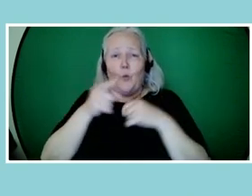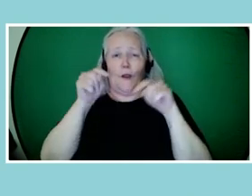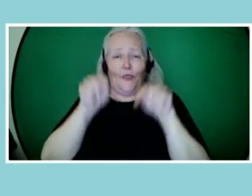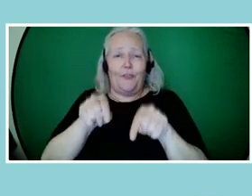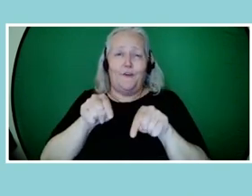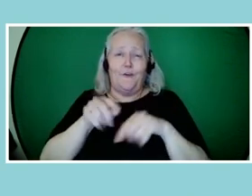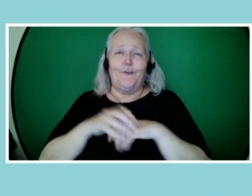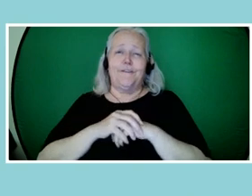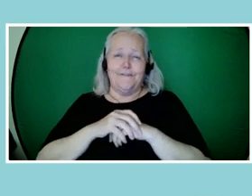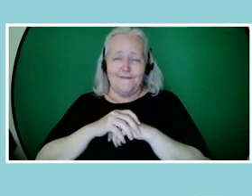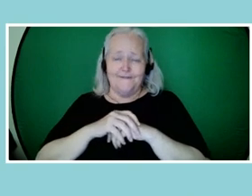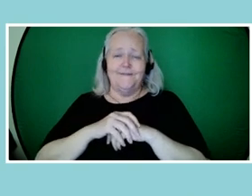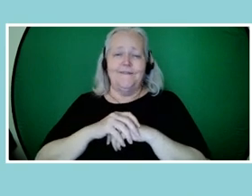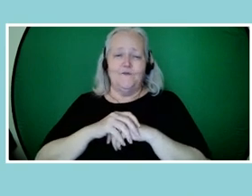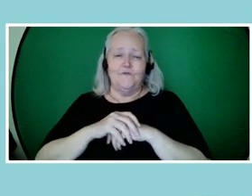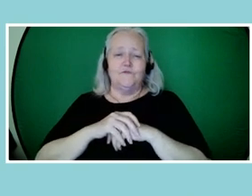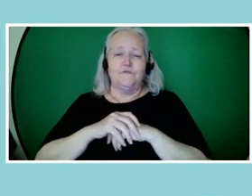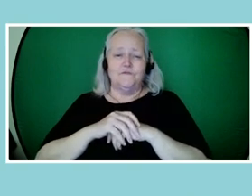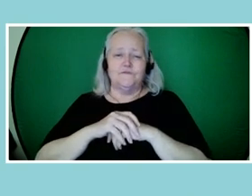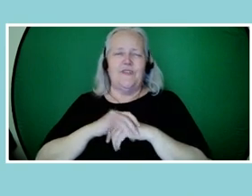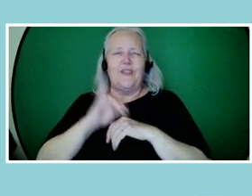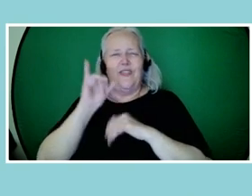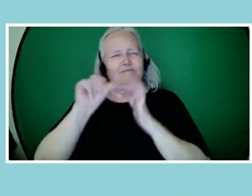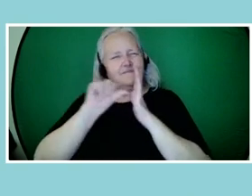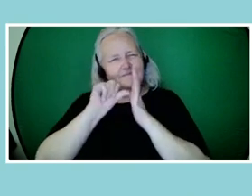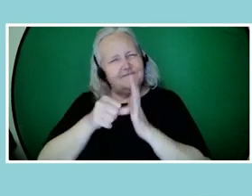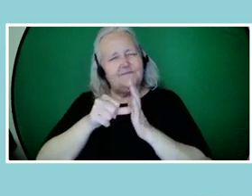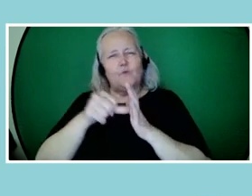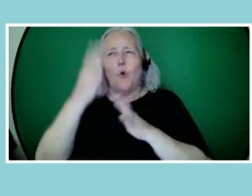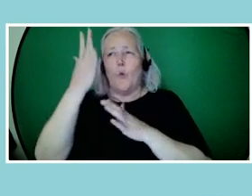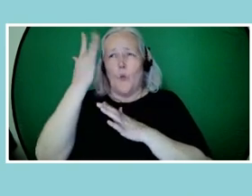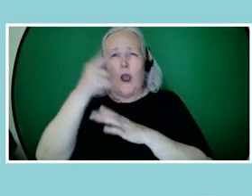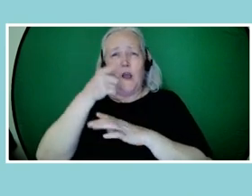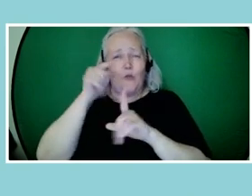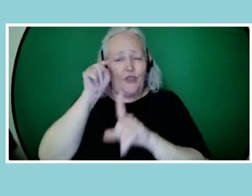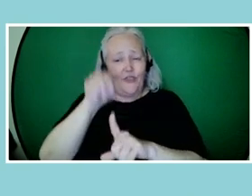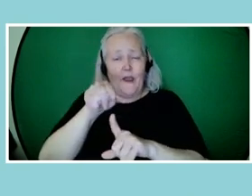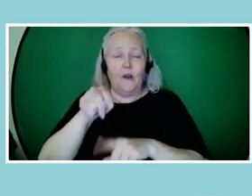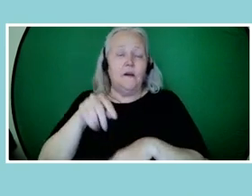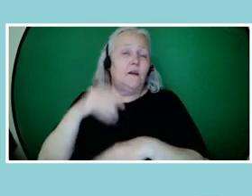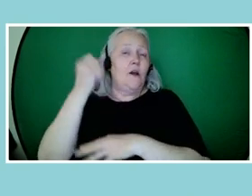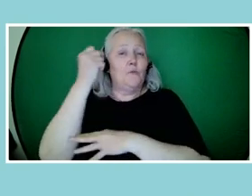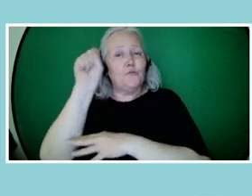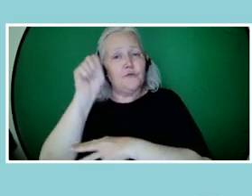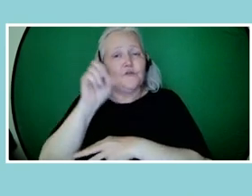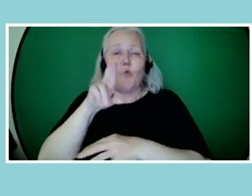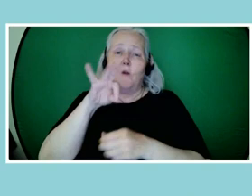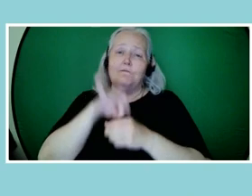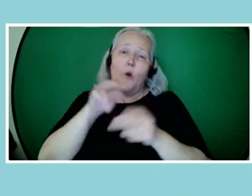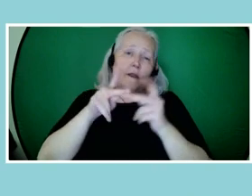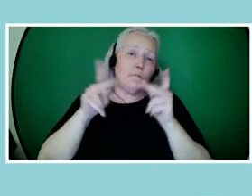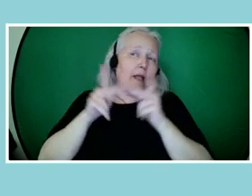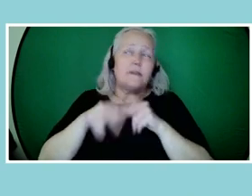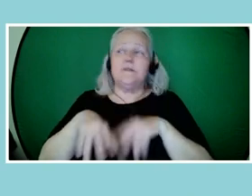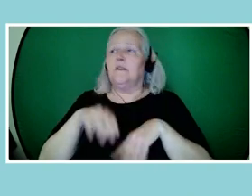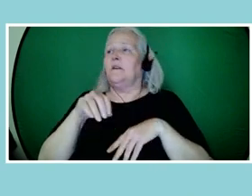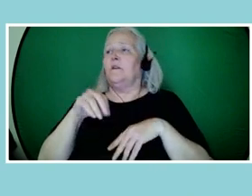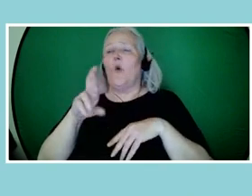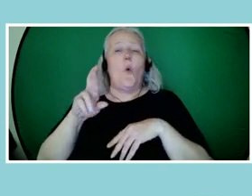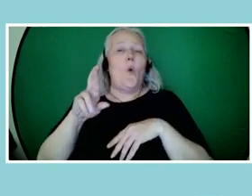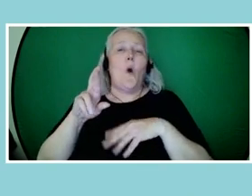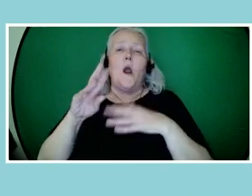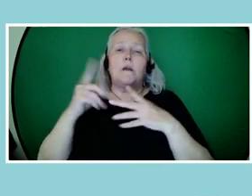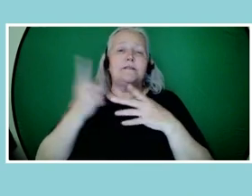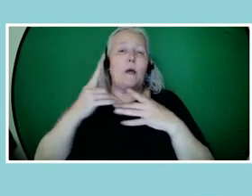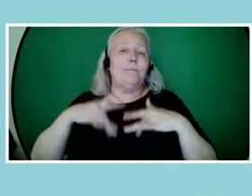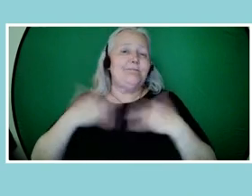Remember why you're here. Whether it is a protest or a polling location, or it's just a community event